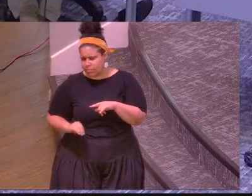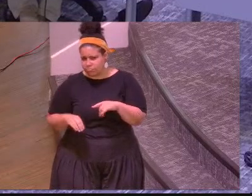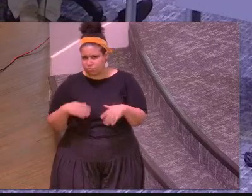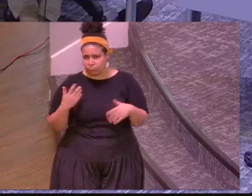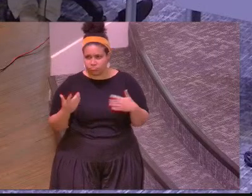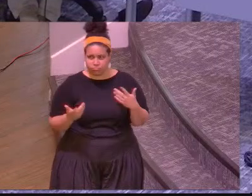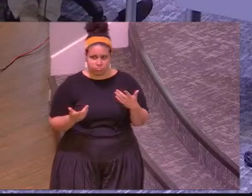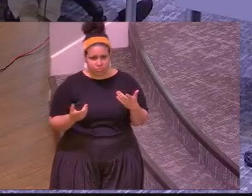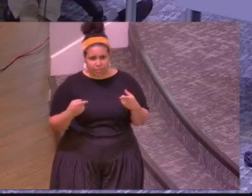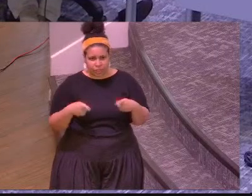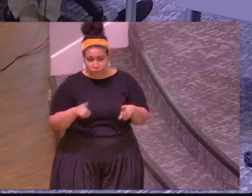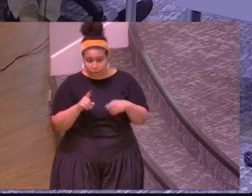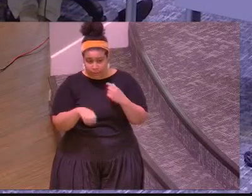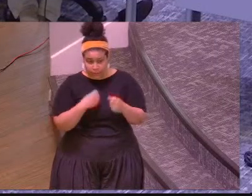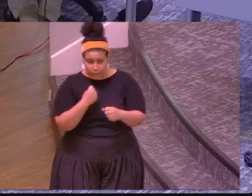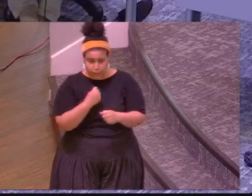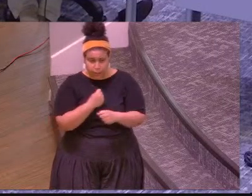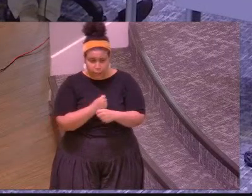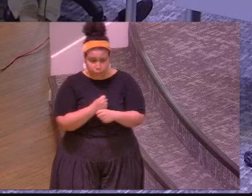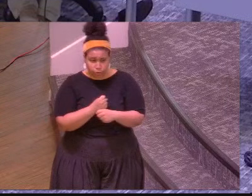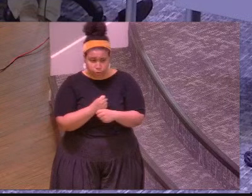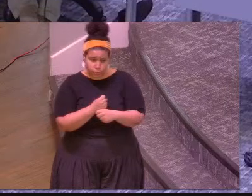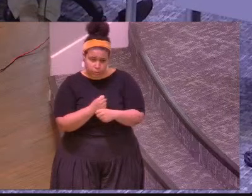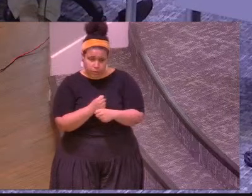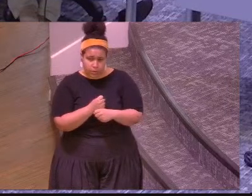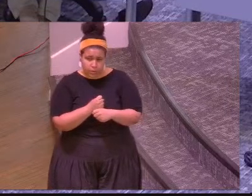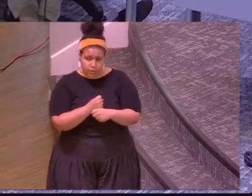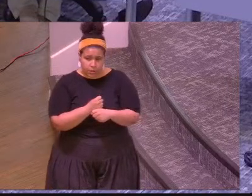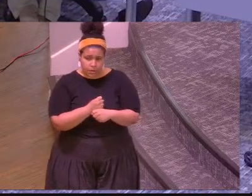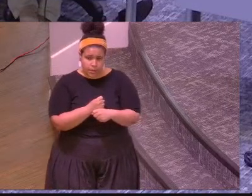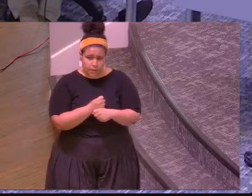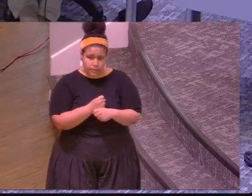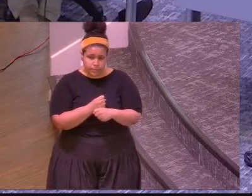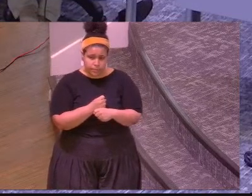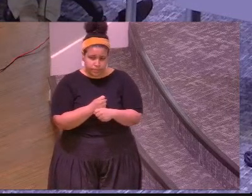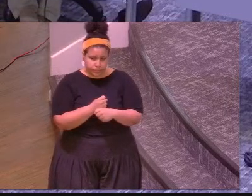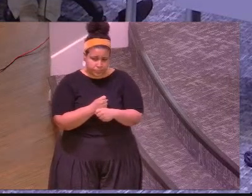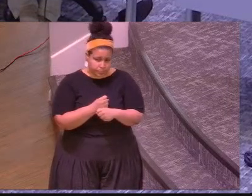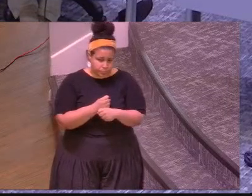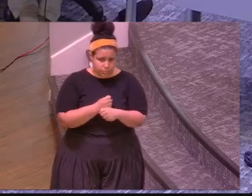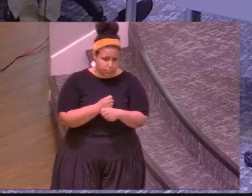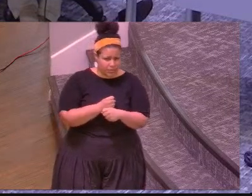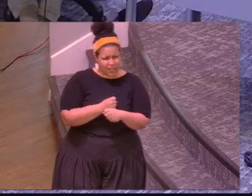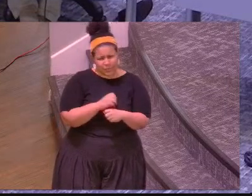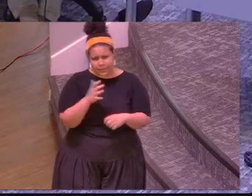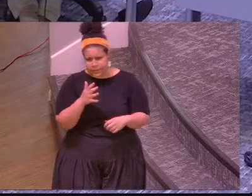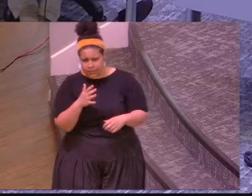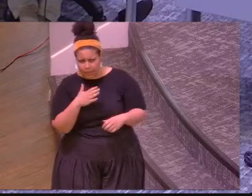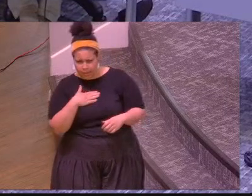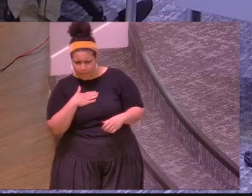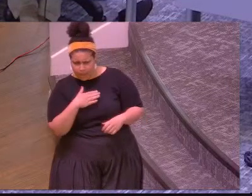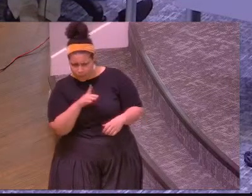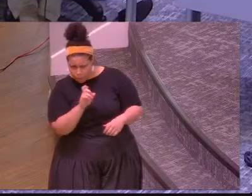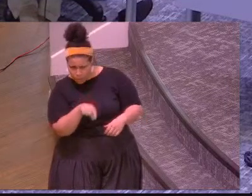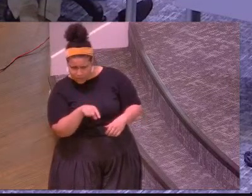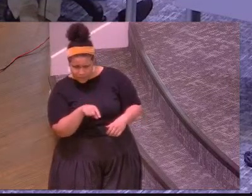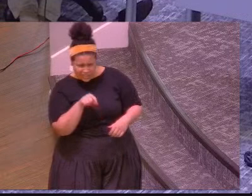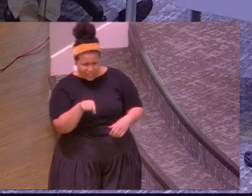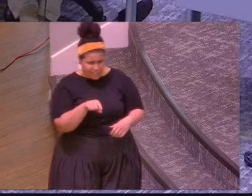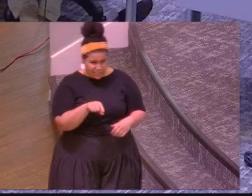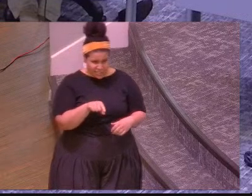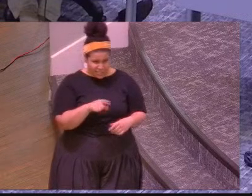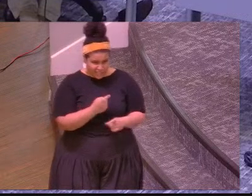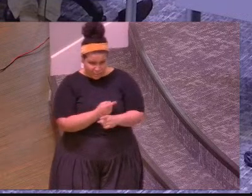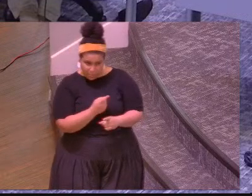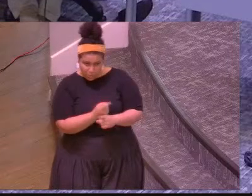during the year. And then, and so that was kind of my question, is that a typical year, or there's